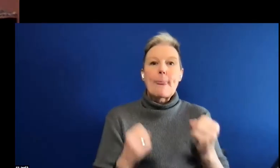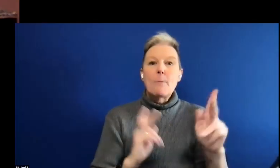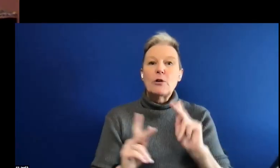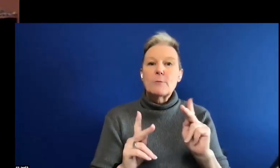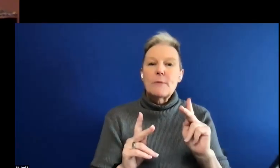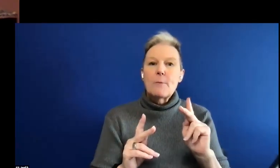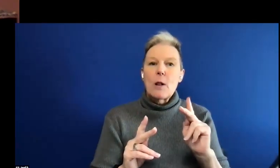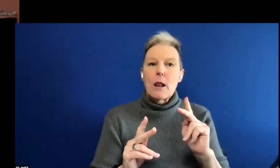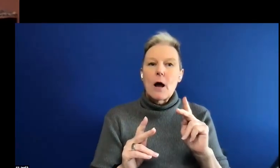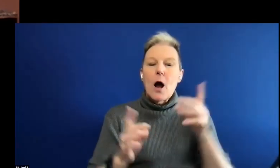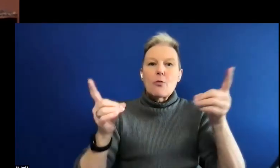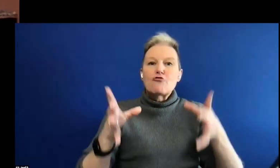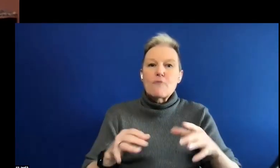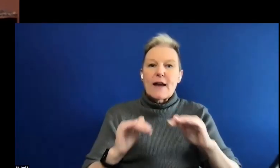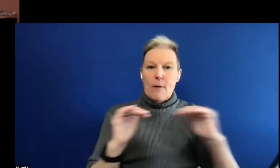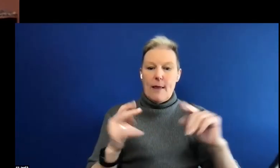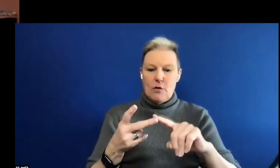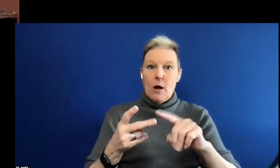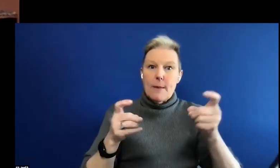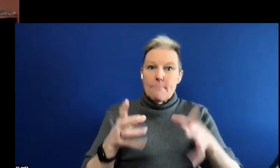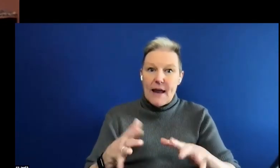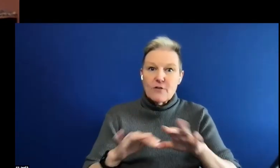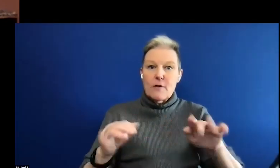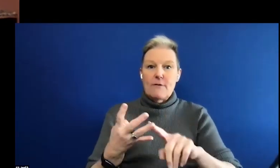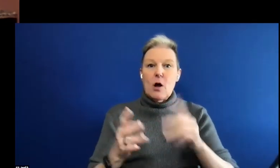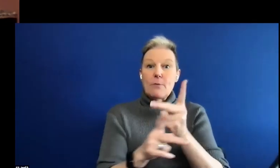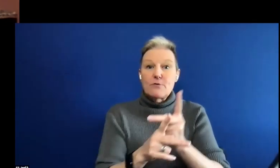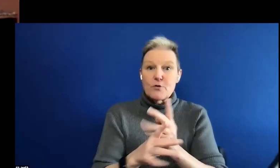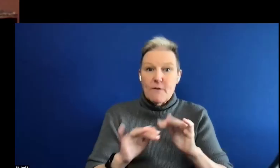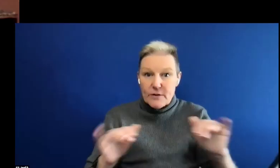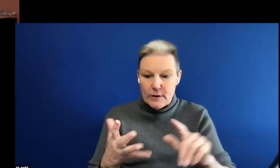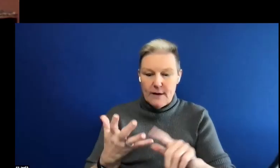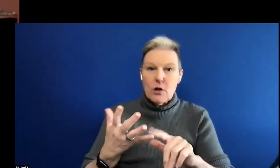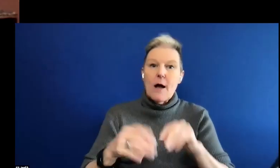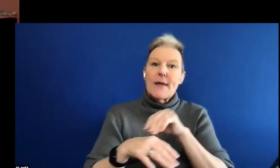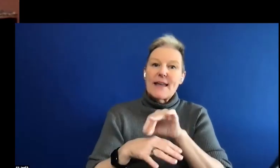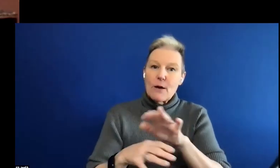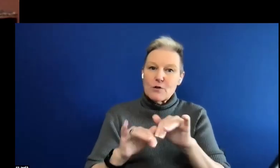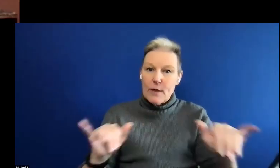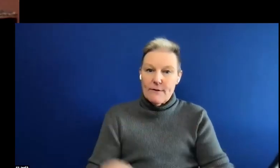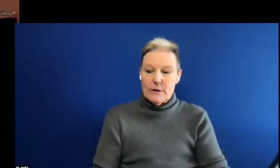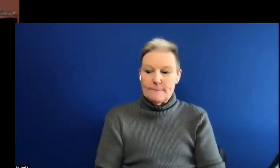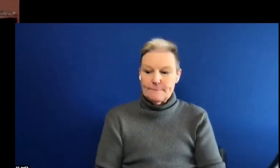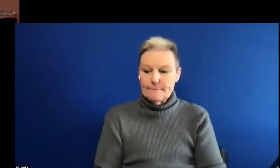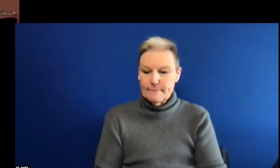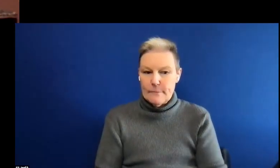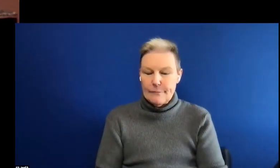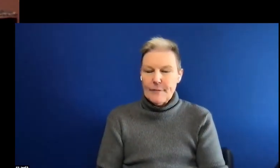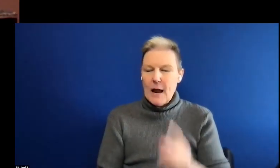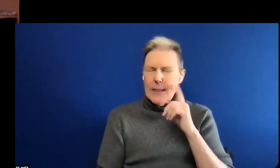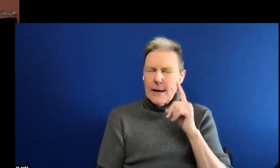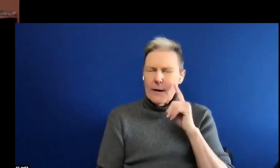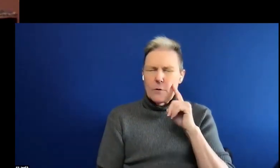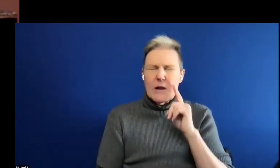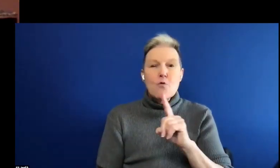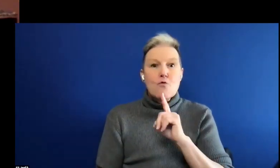people on the director's level, on the manager level, on the supervisor level, on the counselor level. I think that would be super